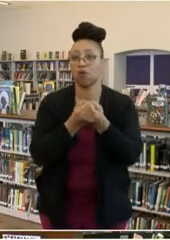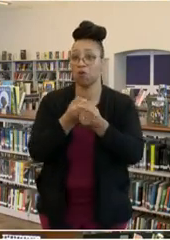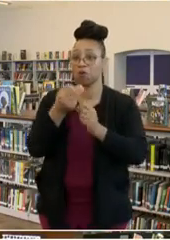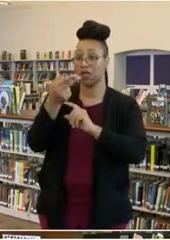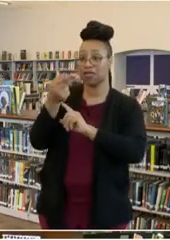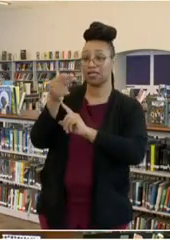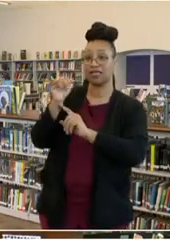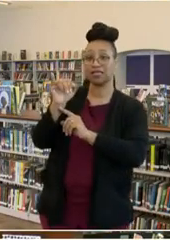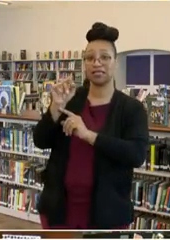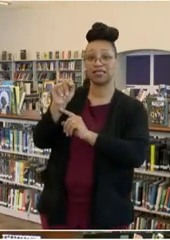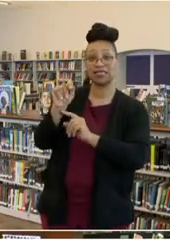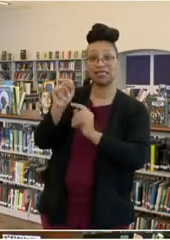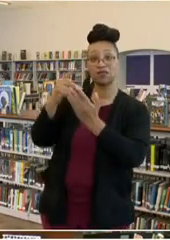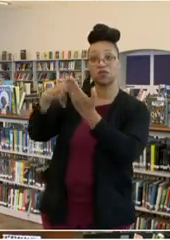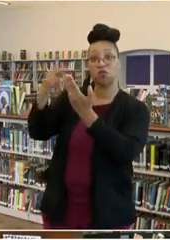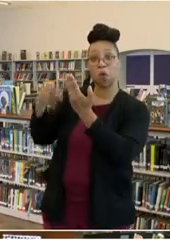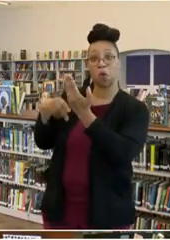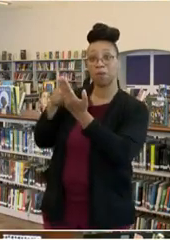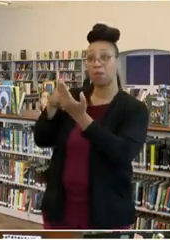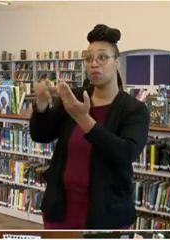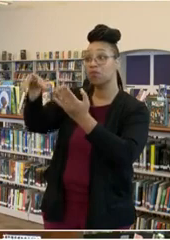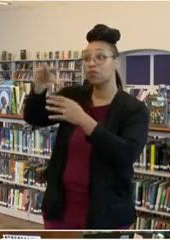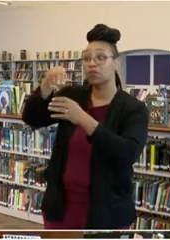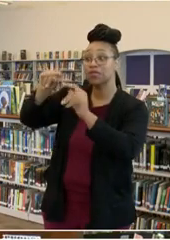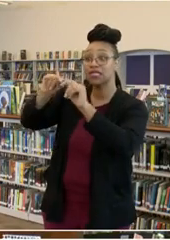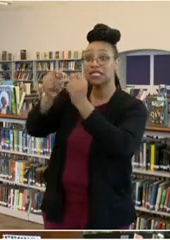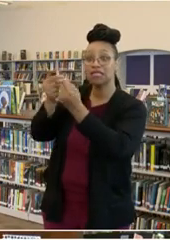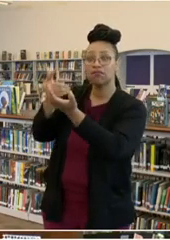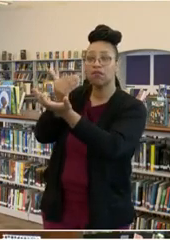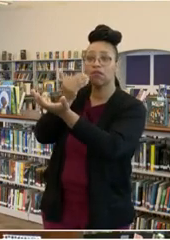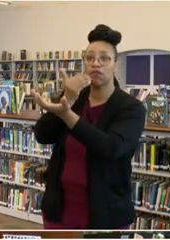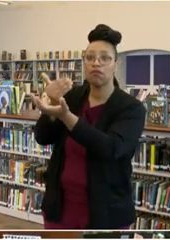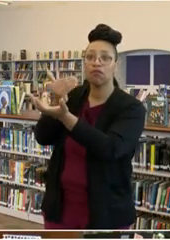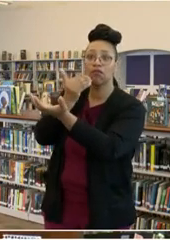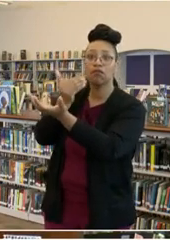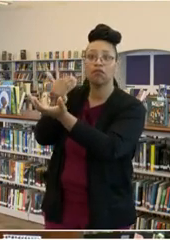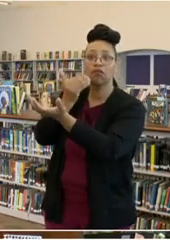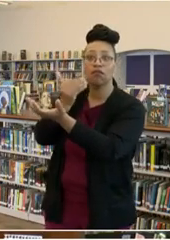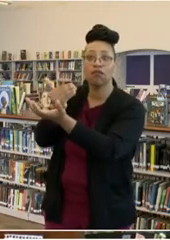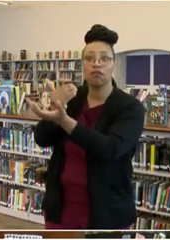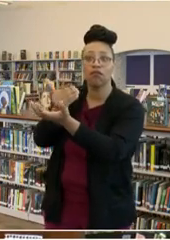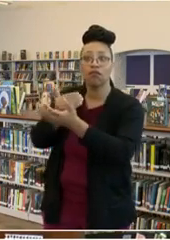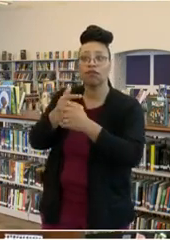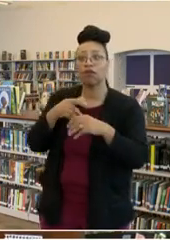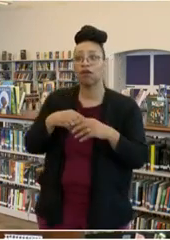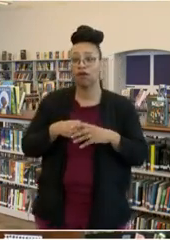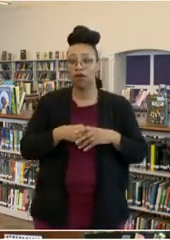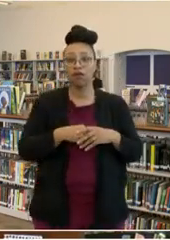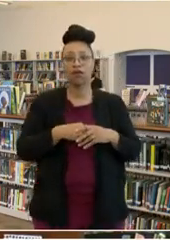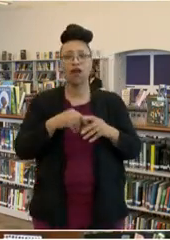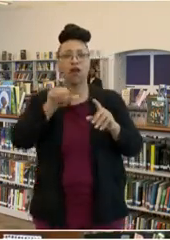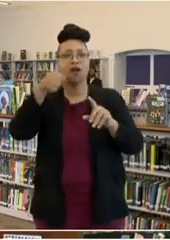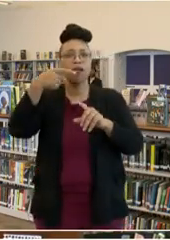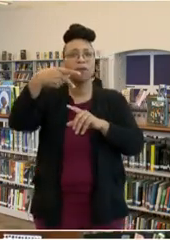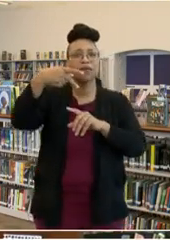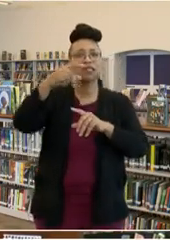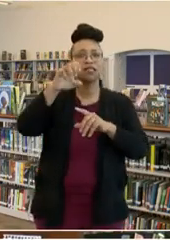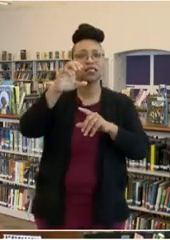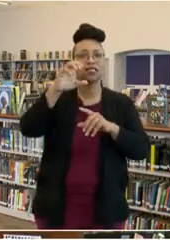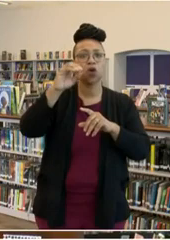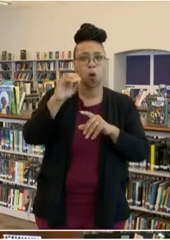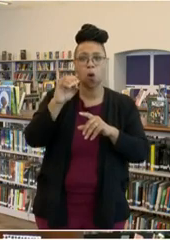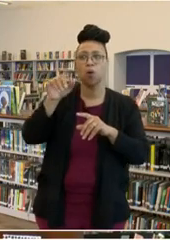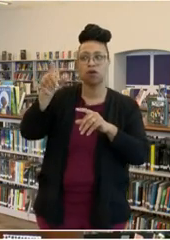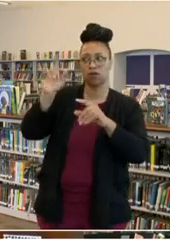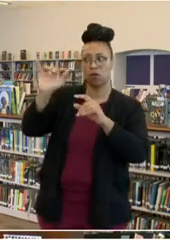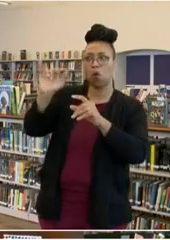shout out to Christine Mafucio. Thank you for your service. And we have 10 of these coordinators in our schools